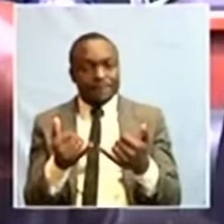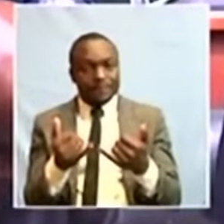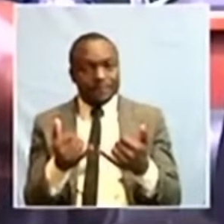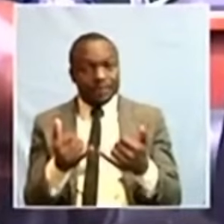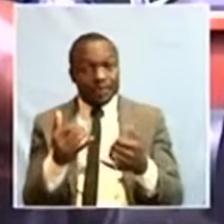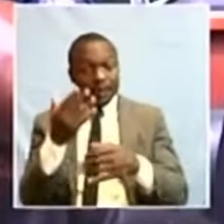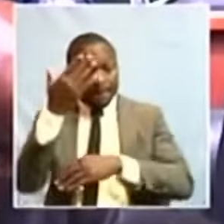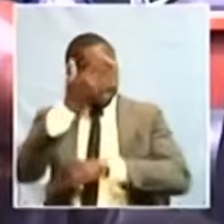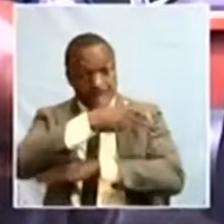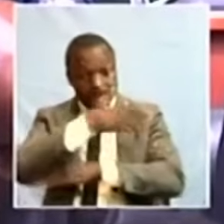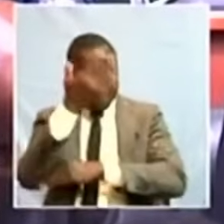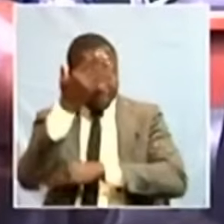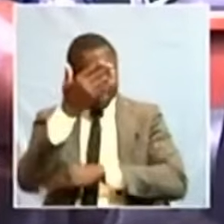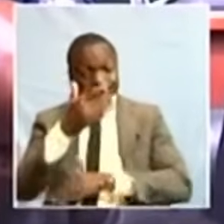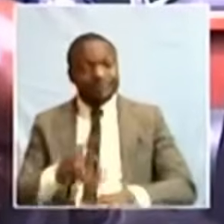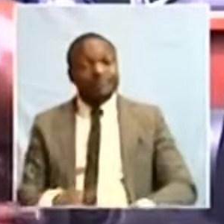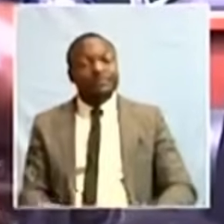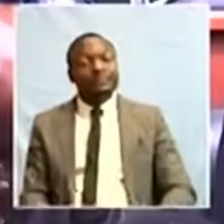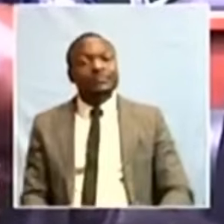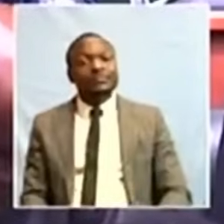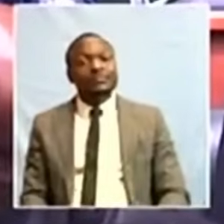the borders